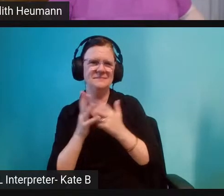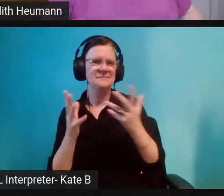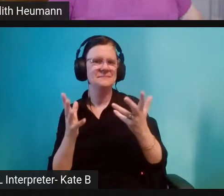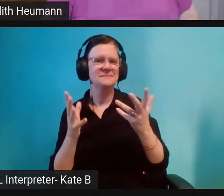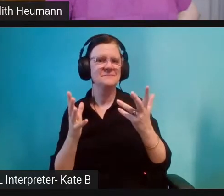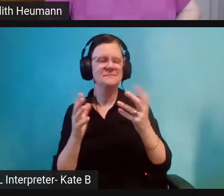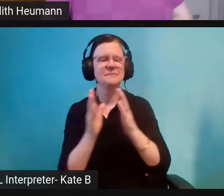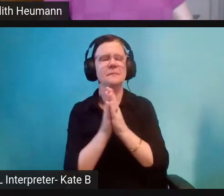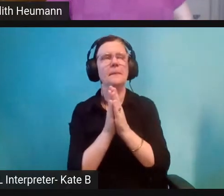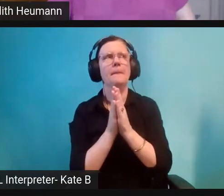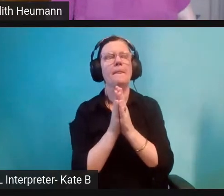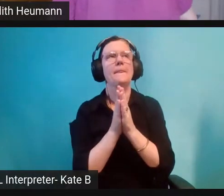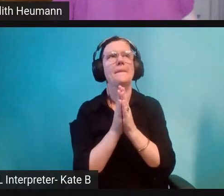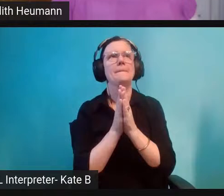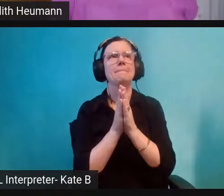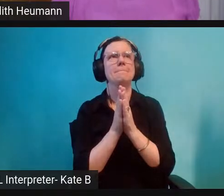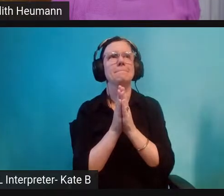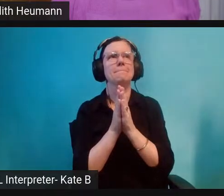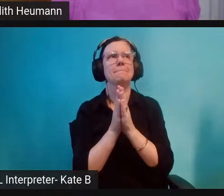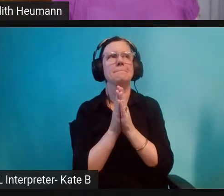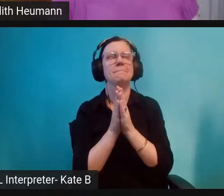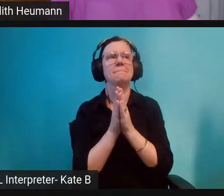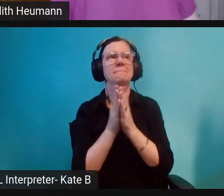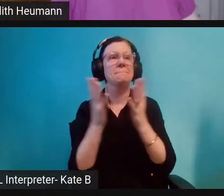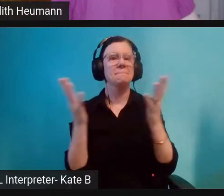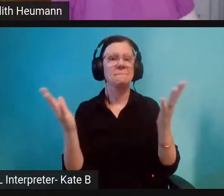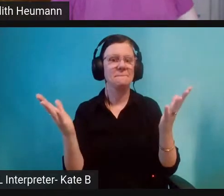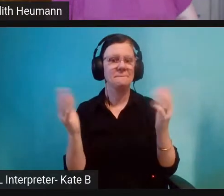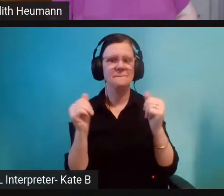If there aren't these